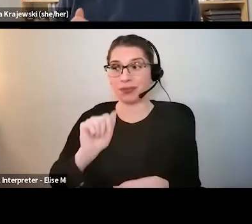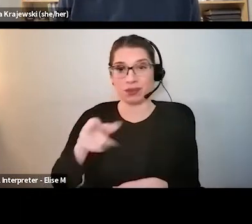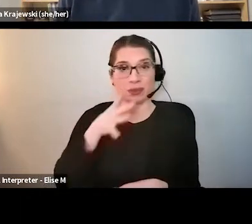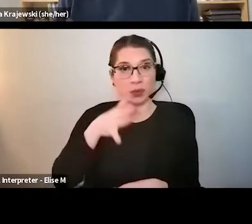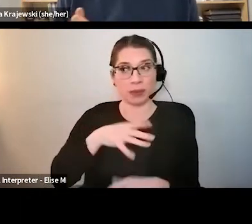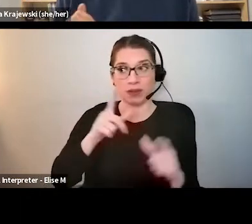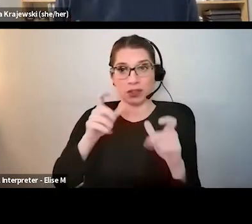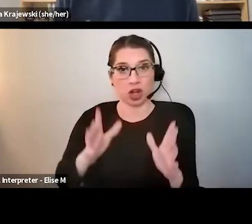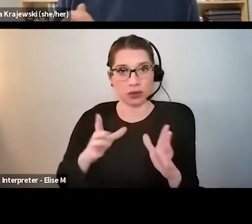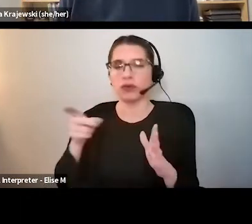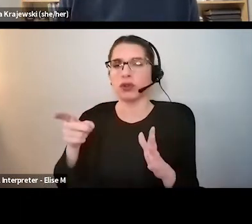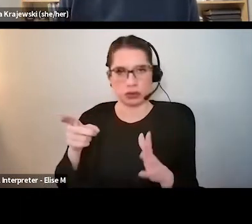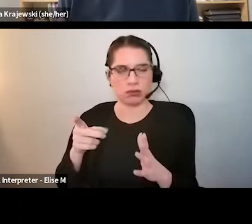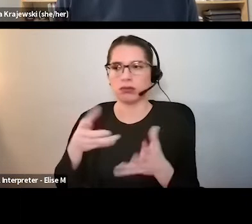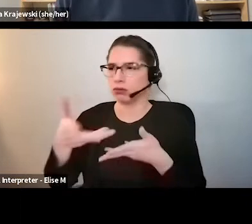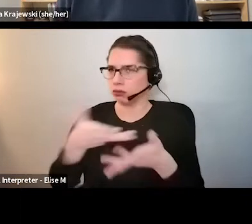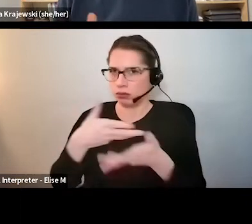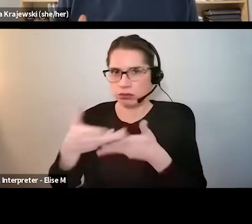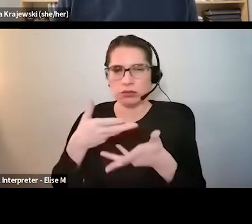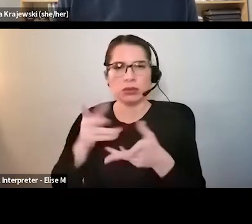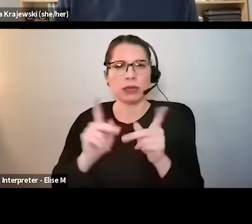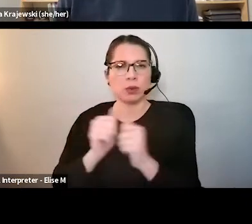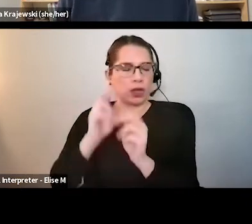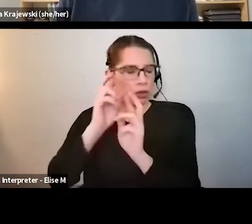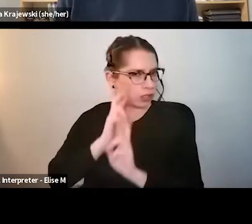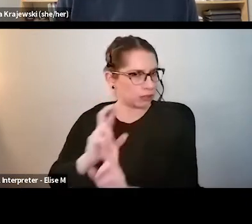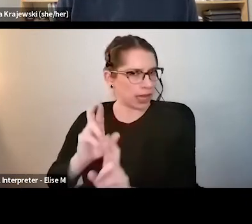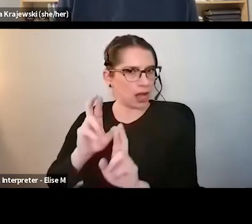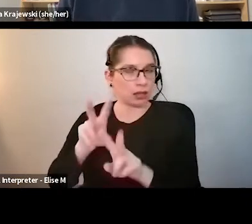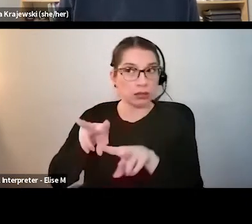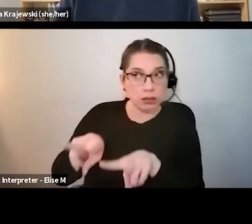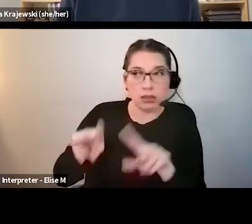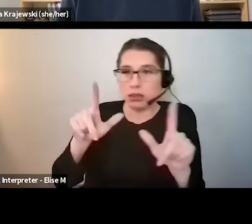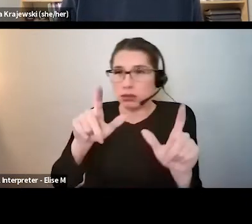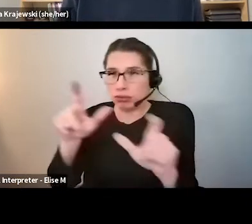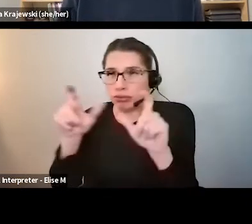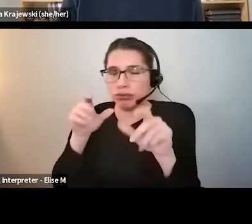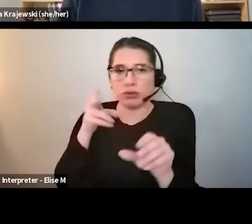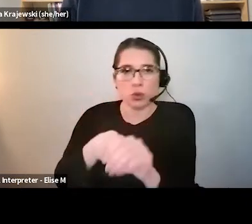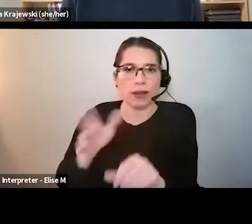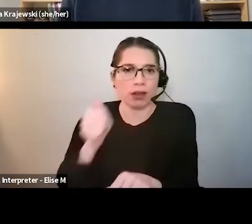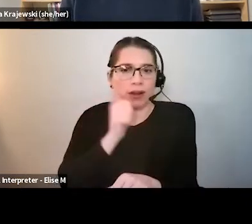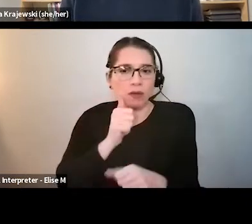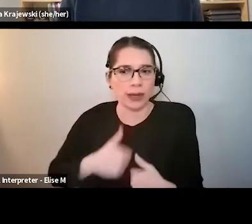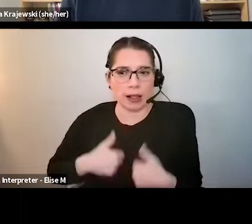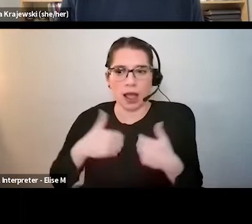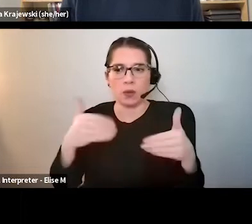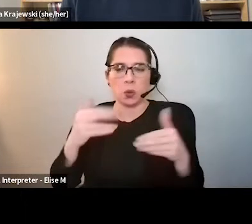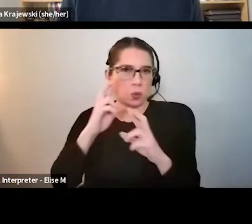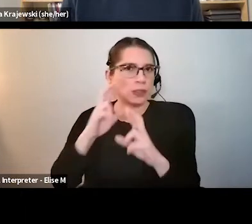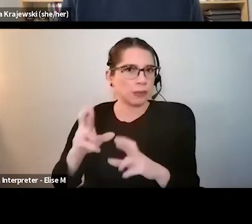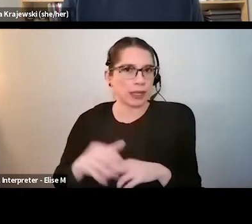with respect as she joined them in their rituals and daily life and documented these